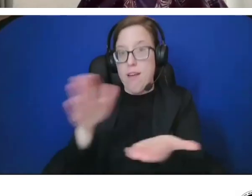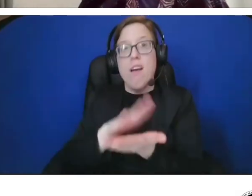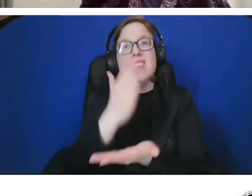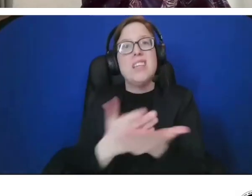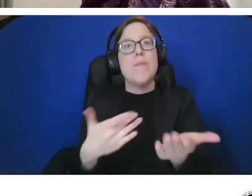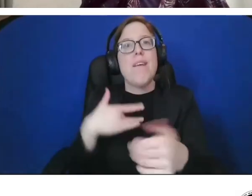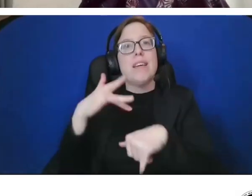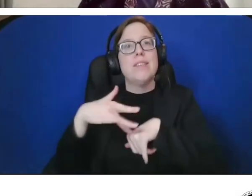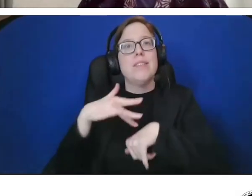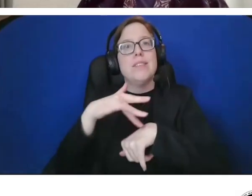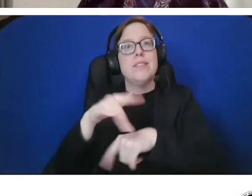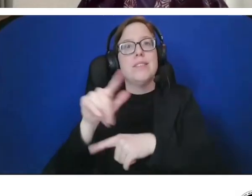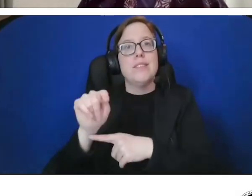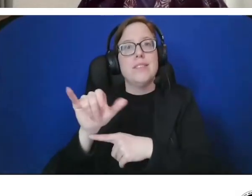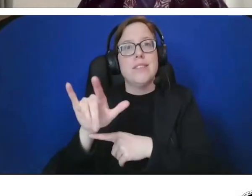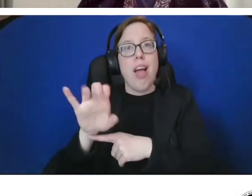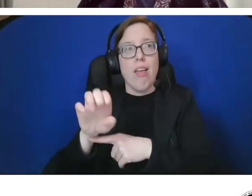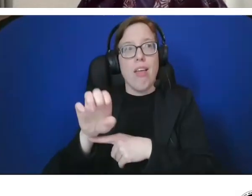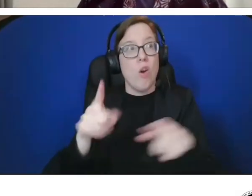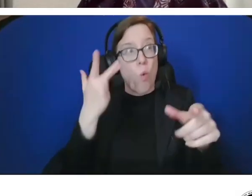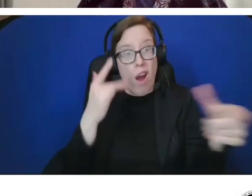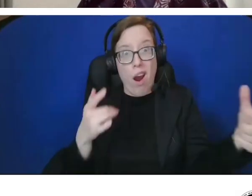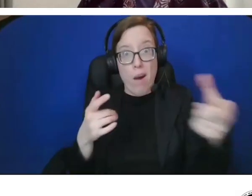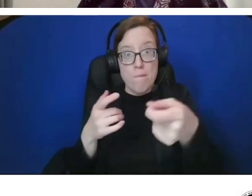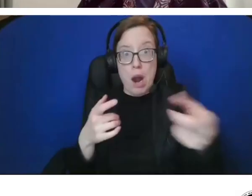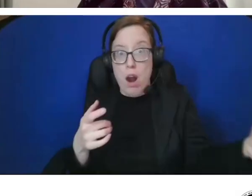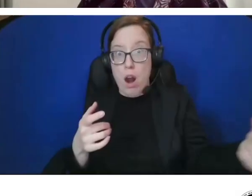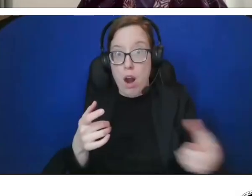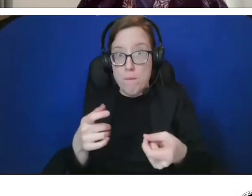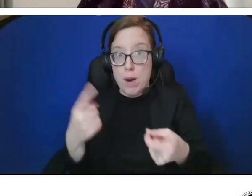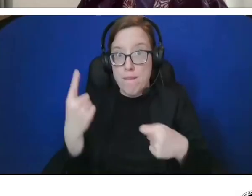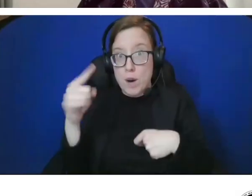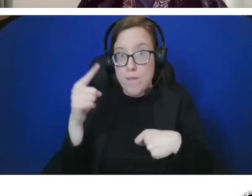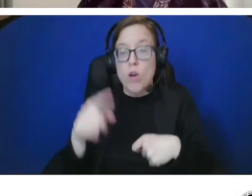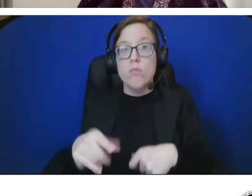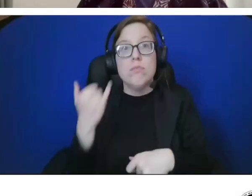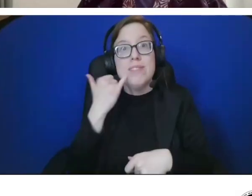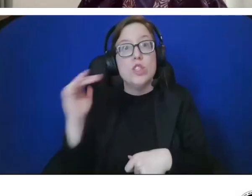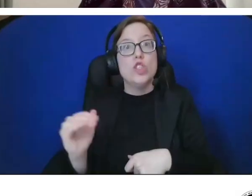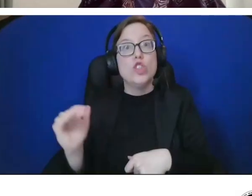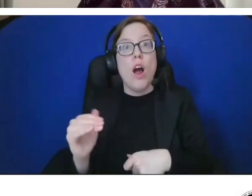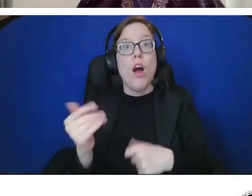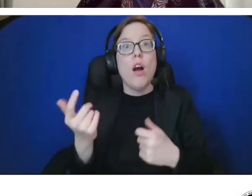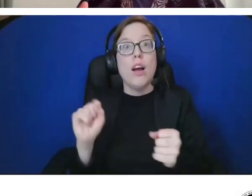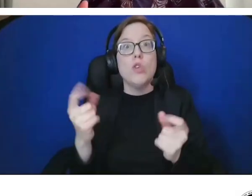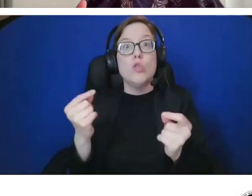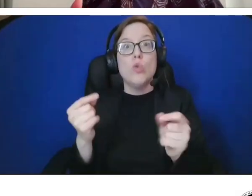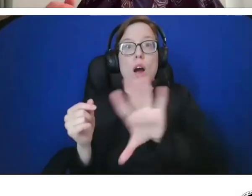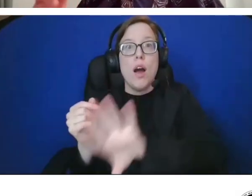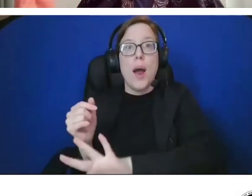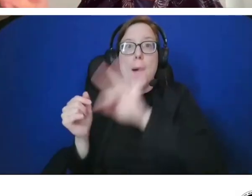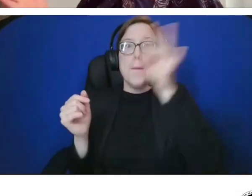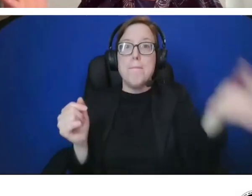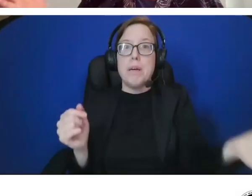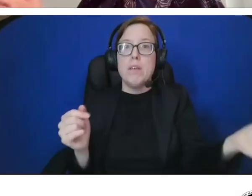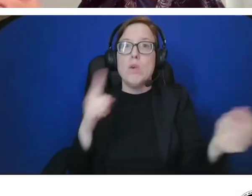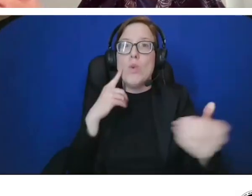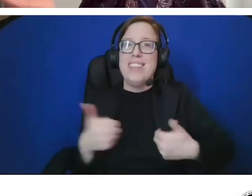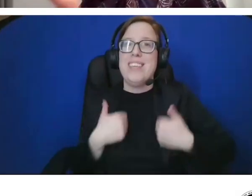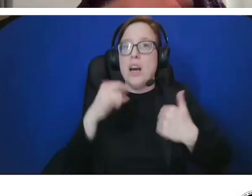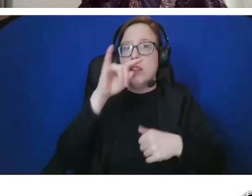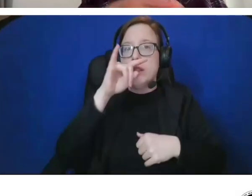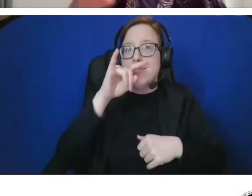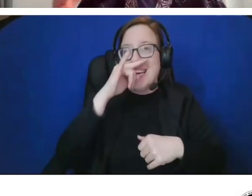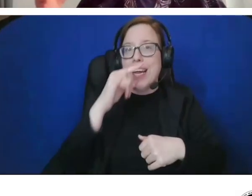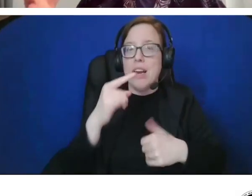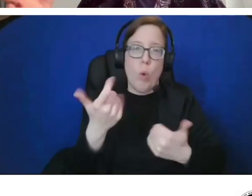include a tactile feature. Now, the reason for the rings that bind the book is so that the child can more easily turn pages. You know how when